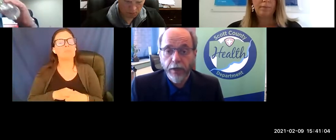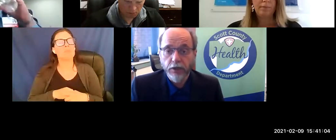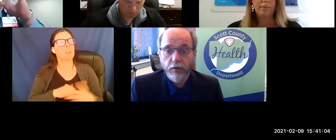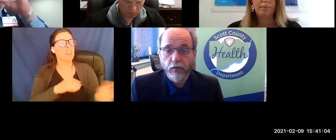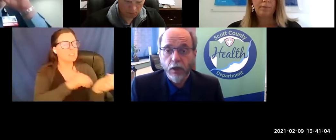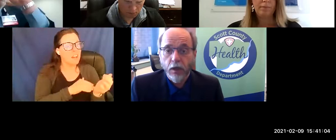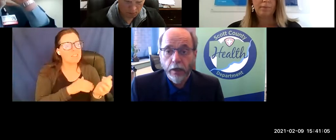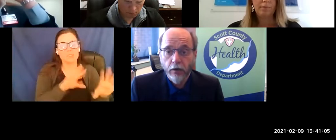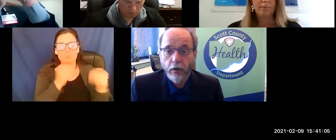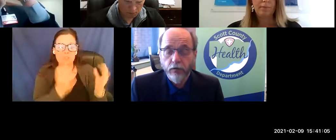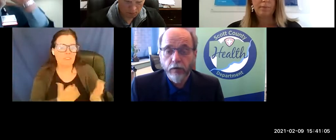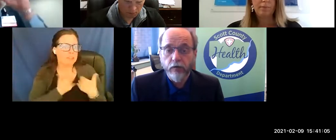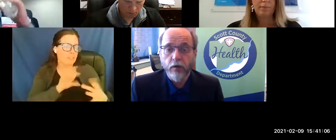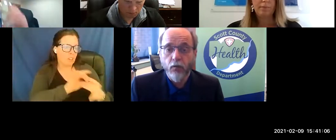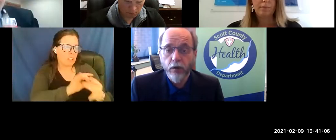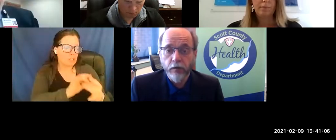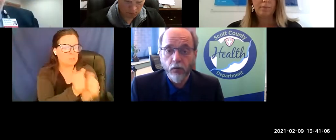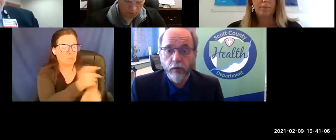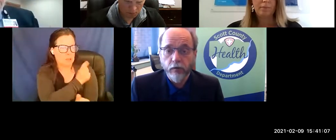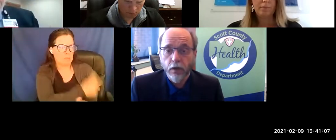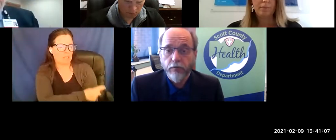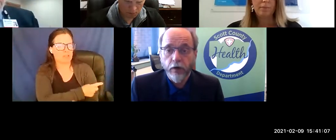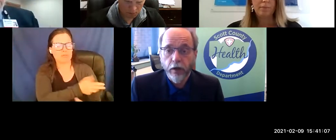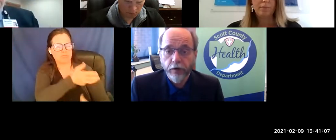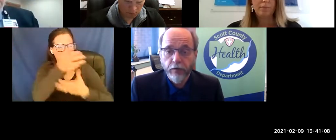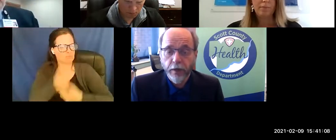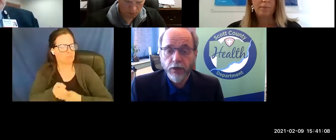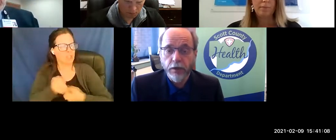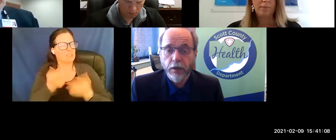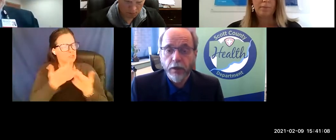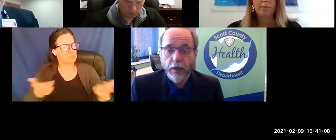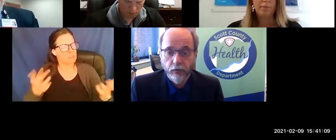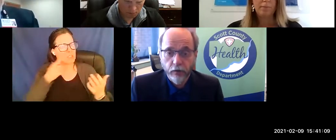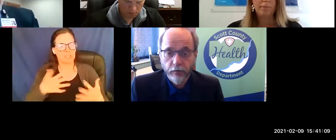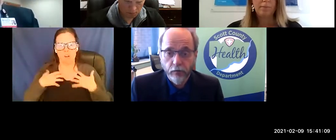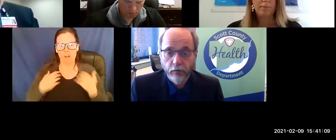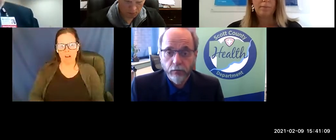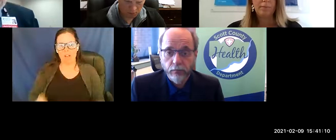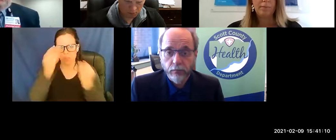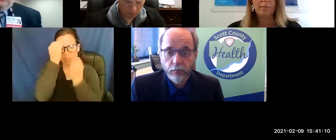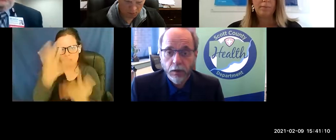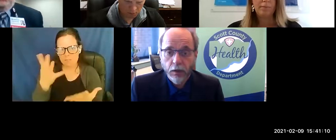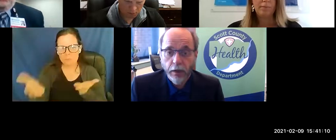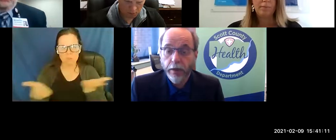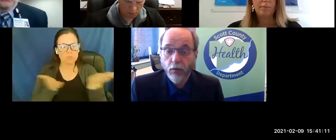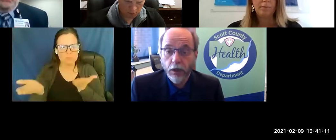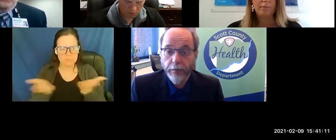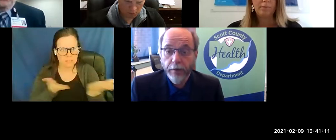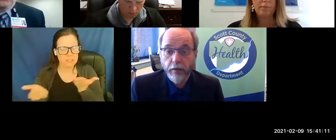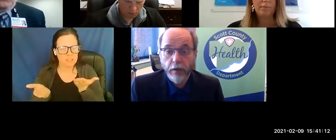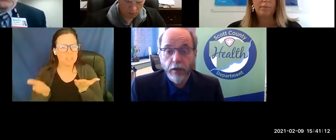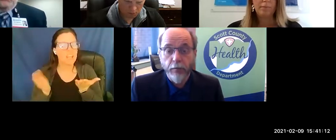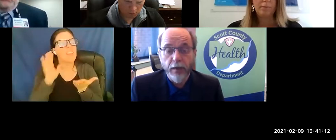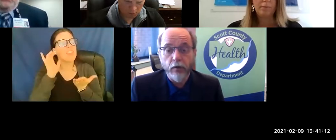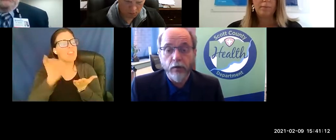their patients and are a trusted resource for health information and services. And it will eliminate